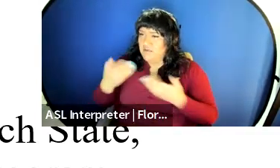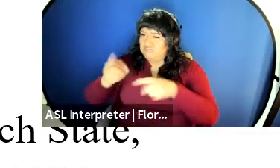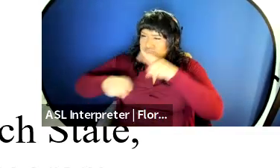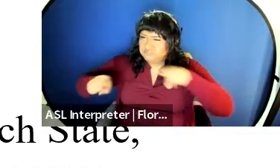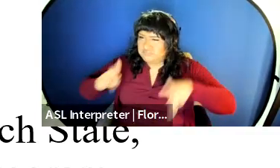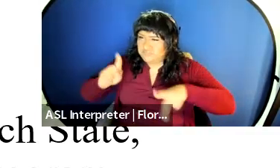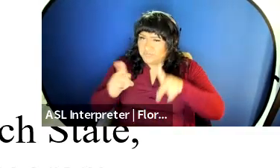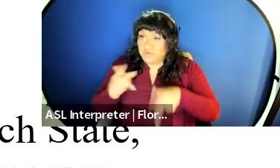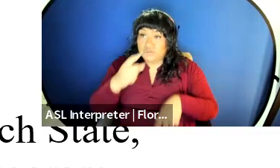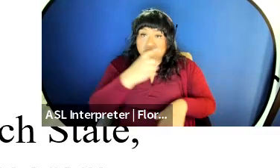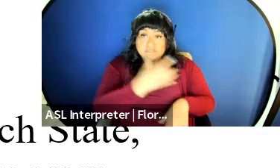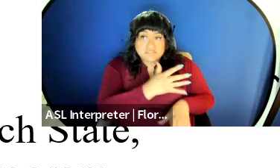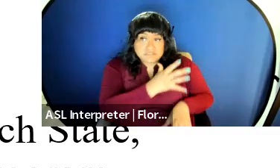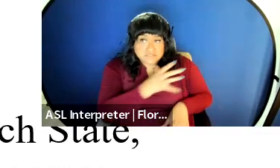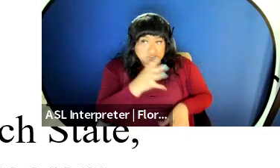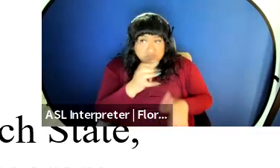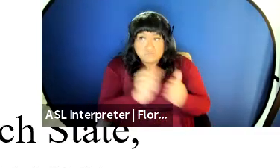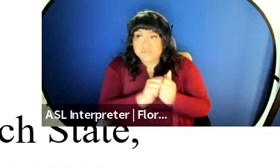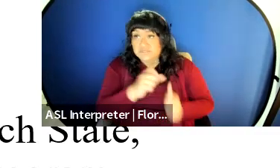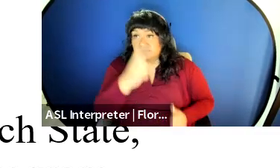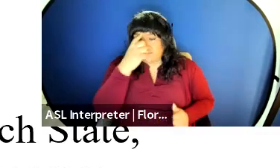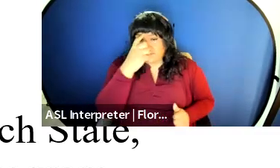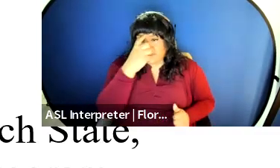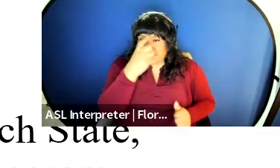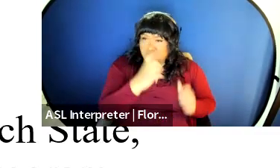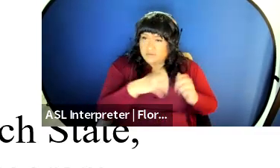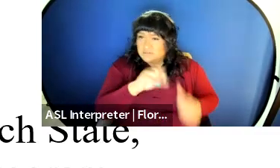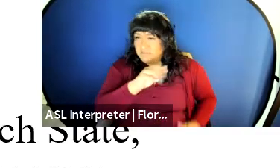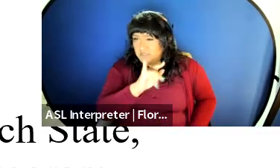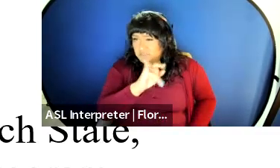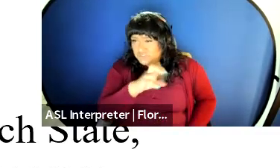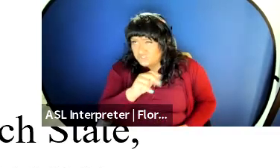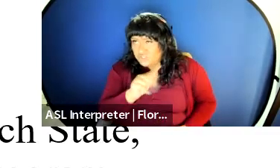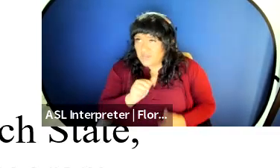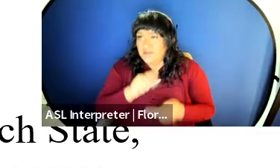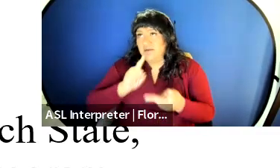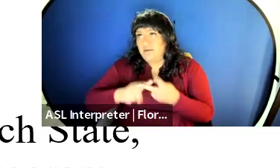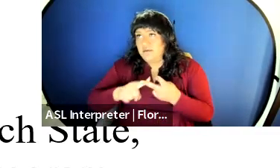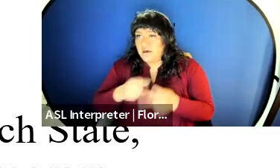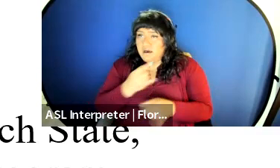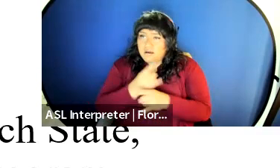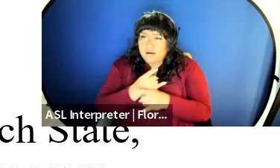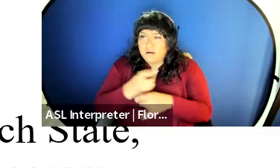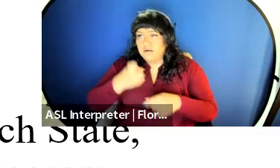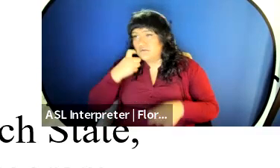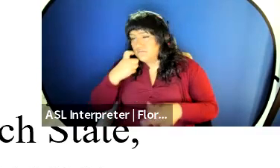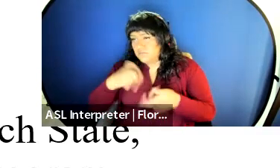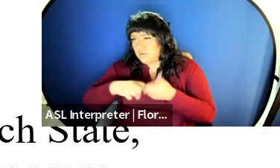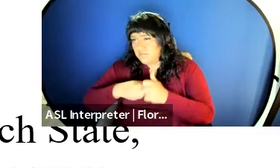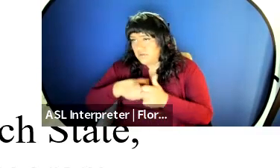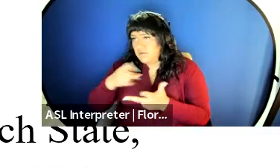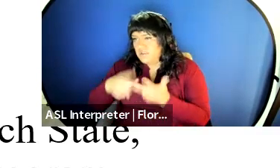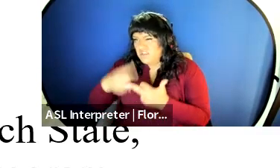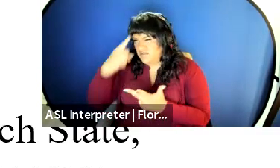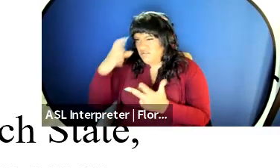with dementia, patients with brain injuries, alcohol problems, intellectual disabilities. So really 42% of